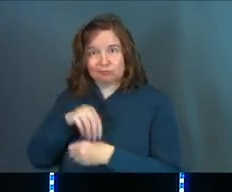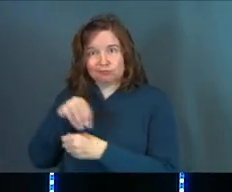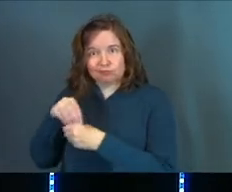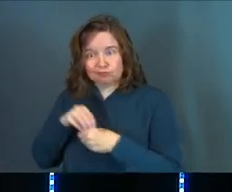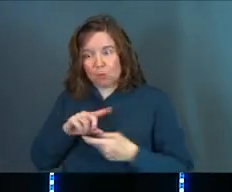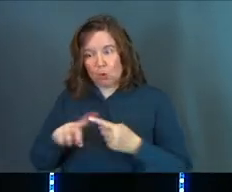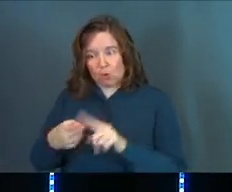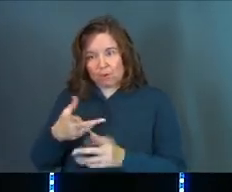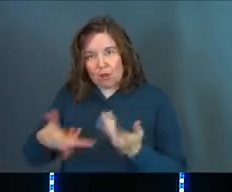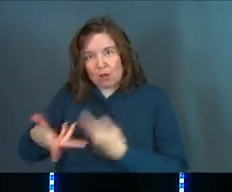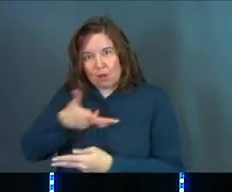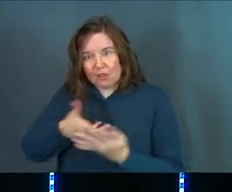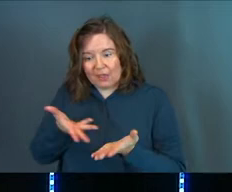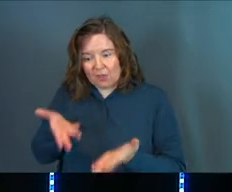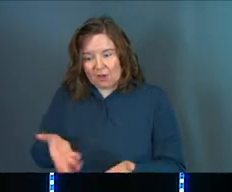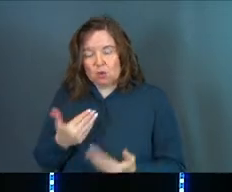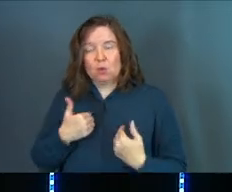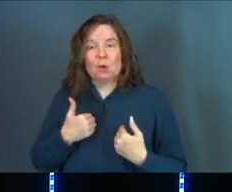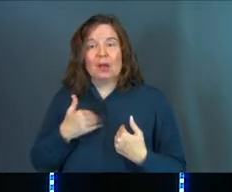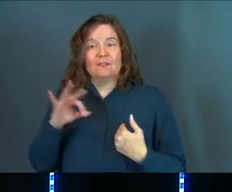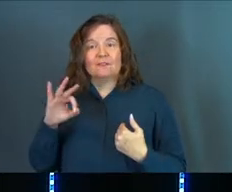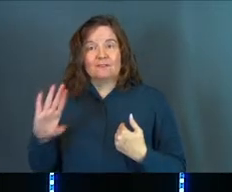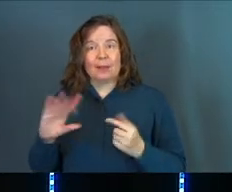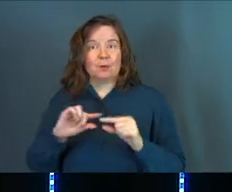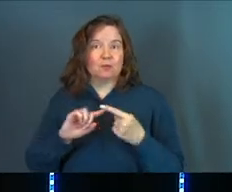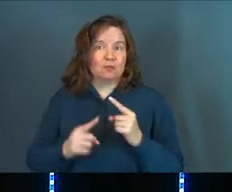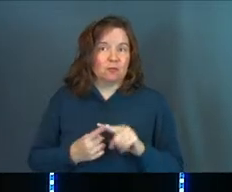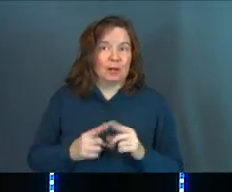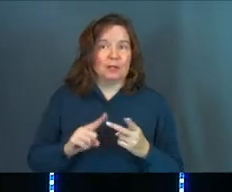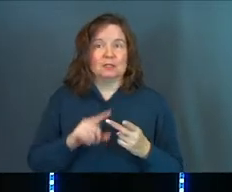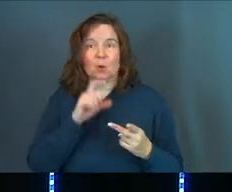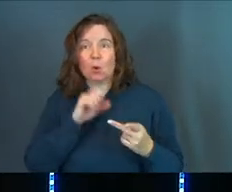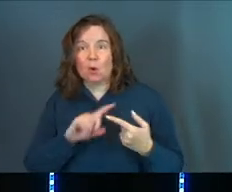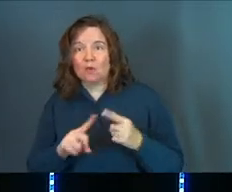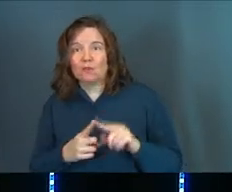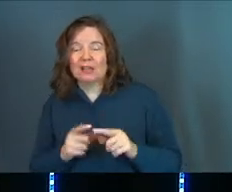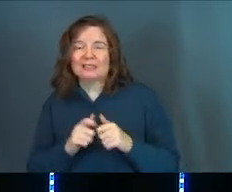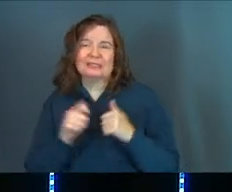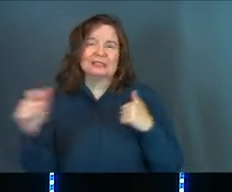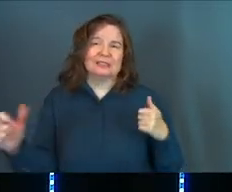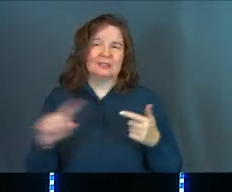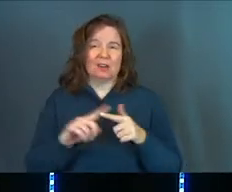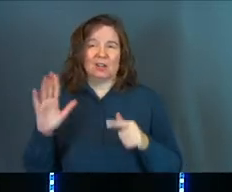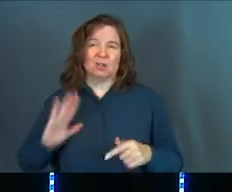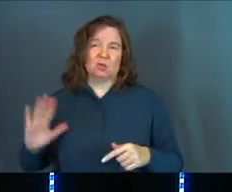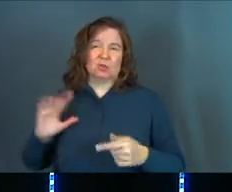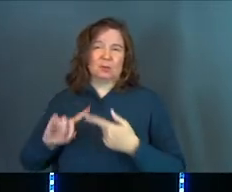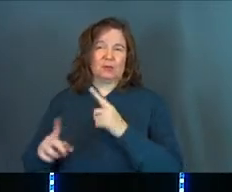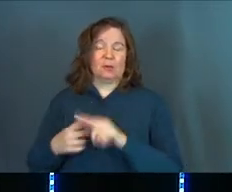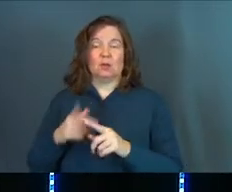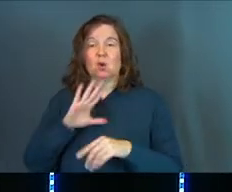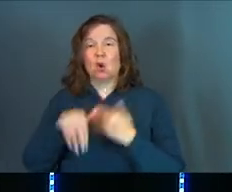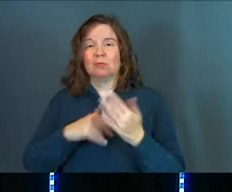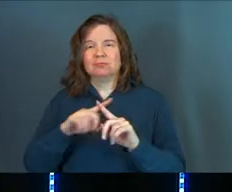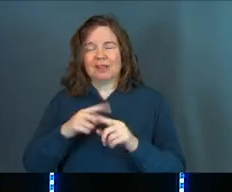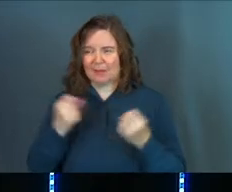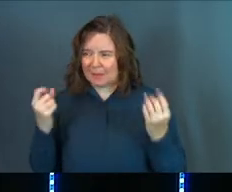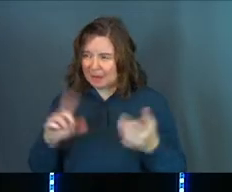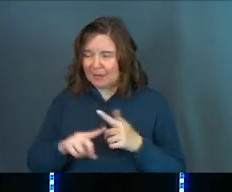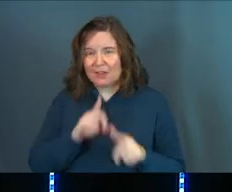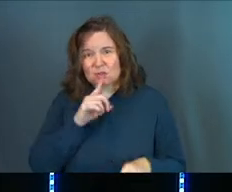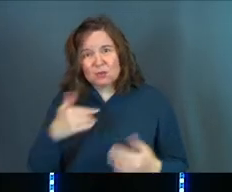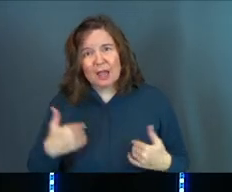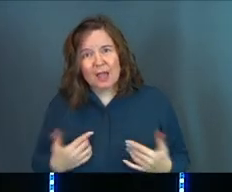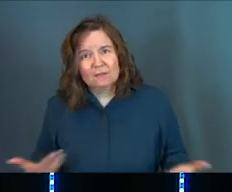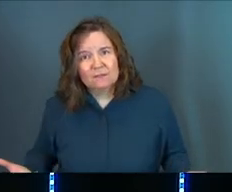all those friends that are there. You've got Facebook friends, and you've got old friends and distant friends and used-to-be friends, and you've got all these. How many friends do you